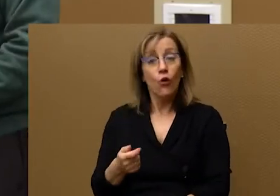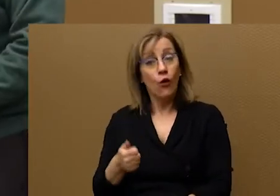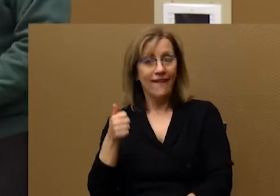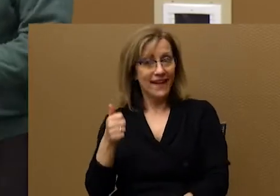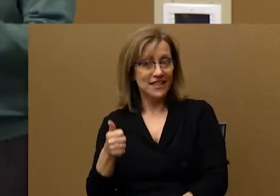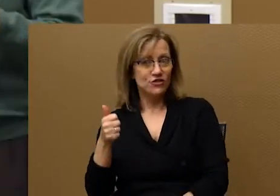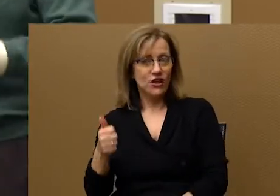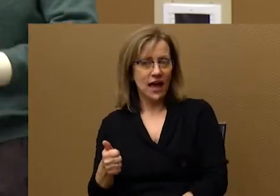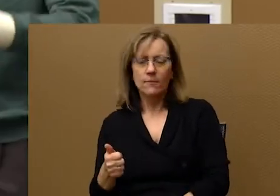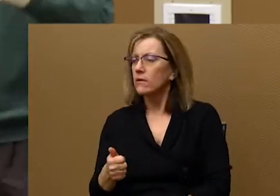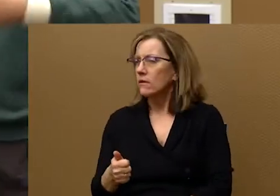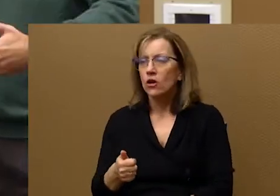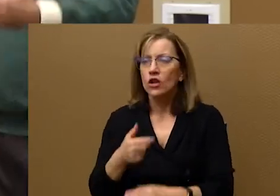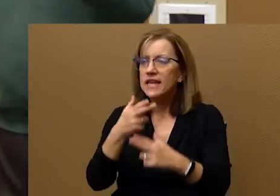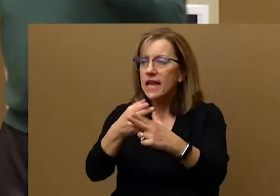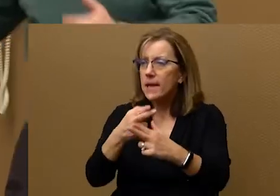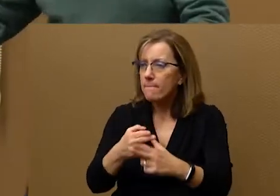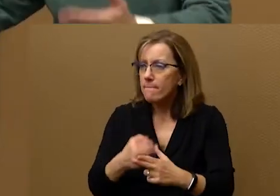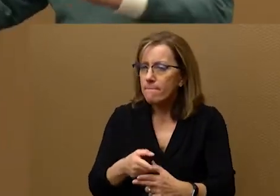skills to try to